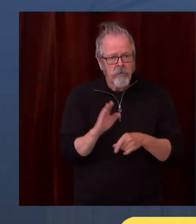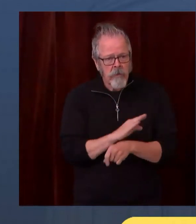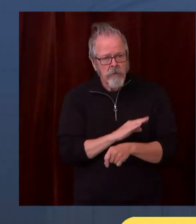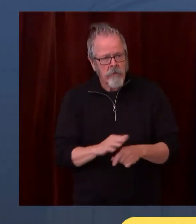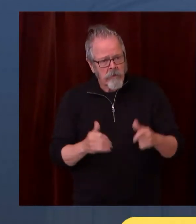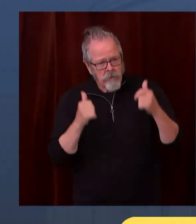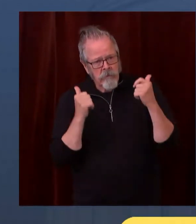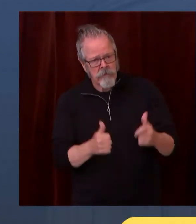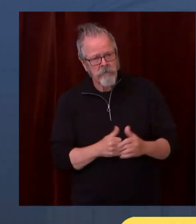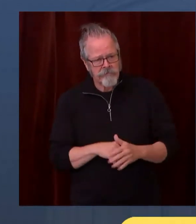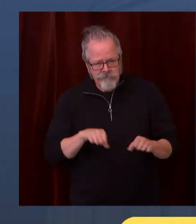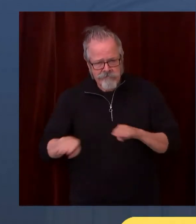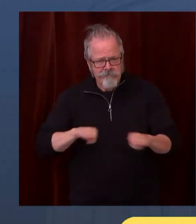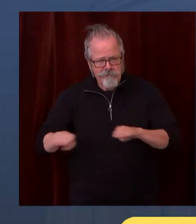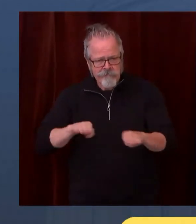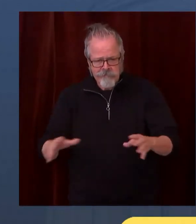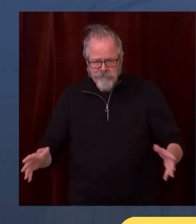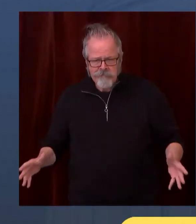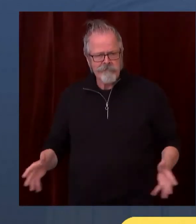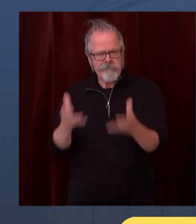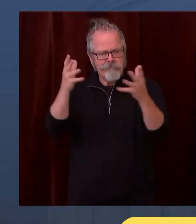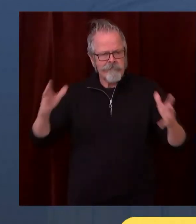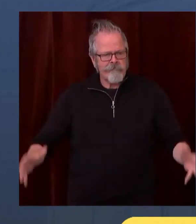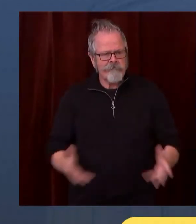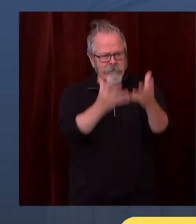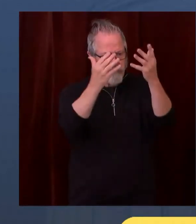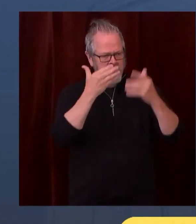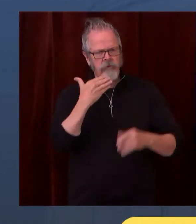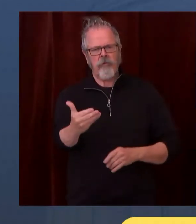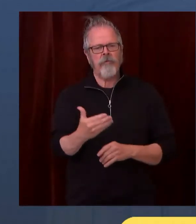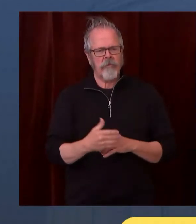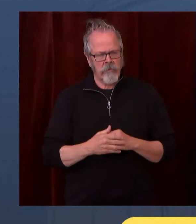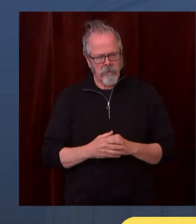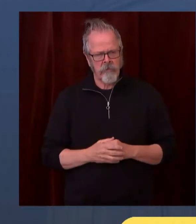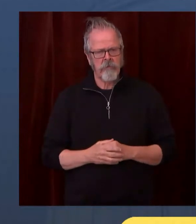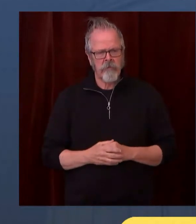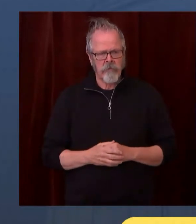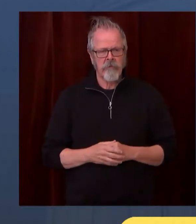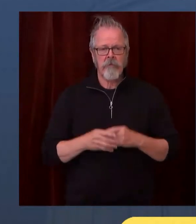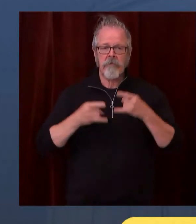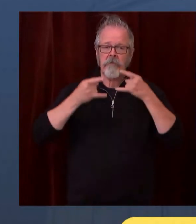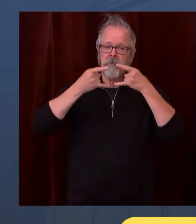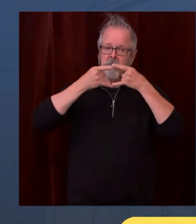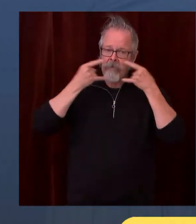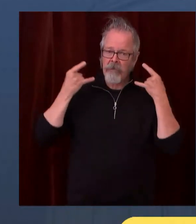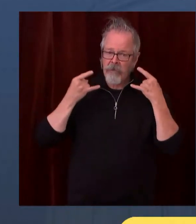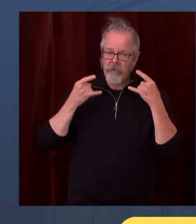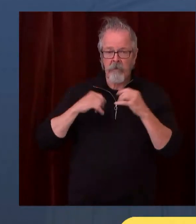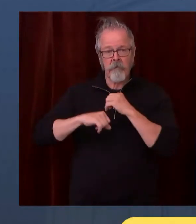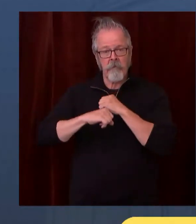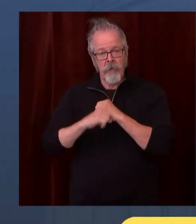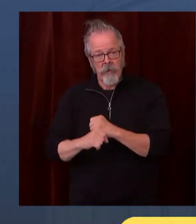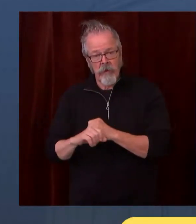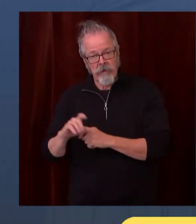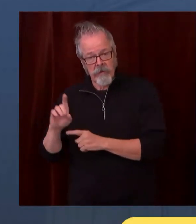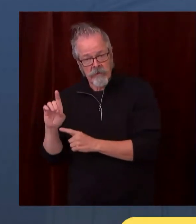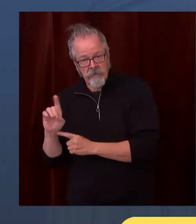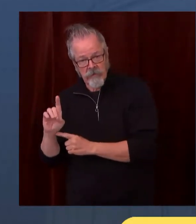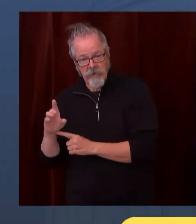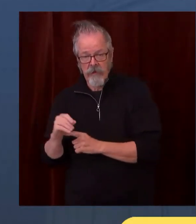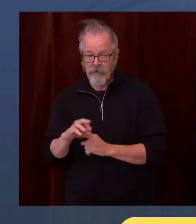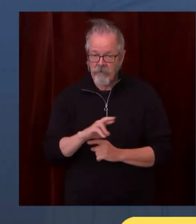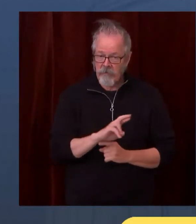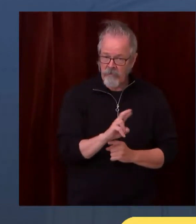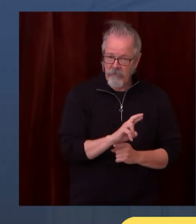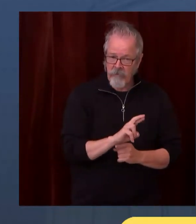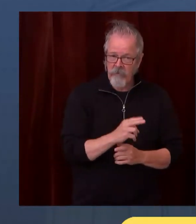Republicans, independents, and Democrats. And we're just glad that we're making progress on this. So thank you, everybody, but we got to continue